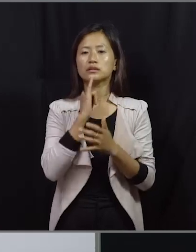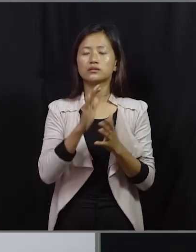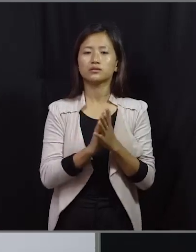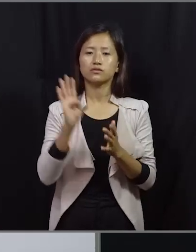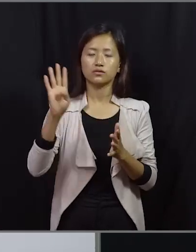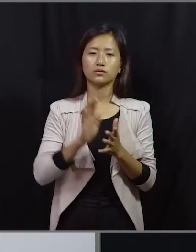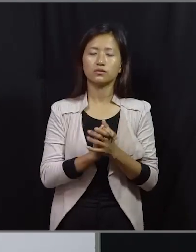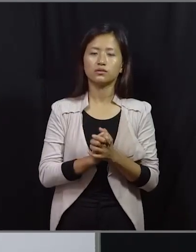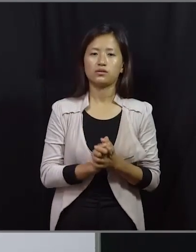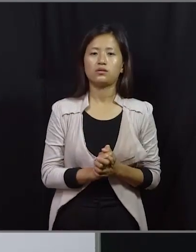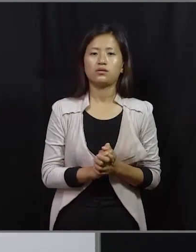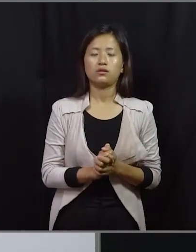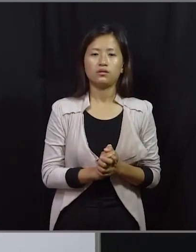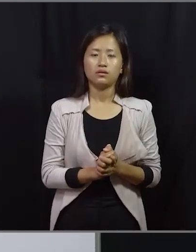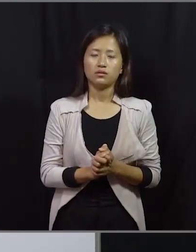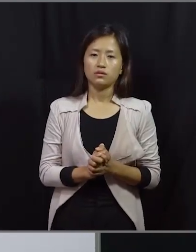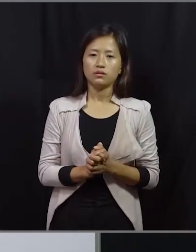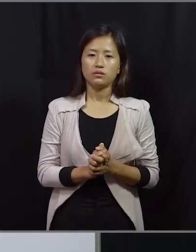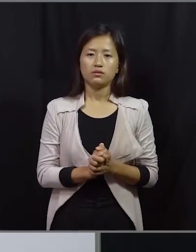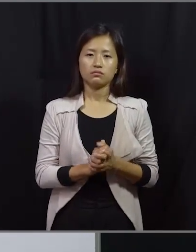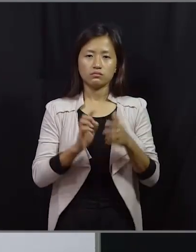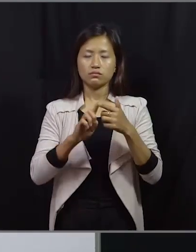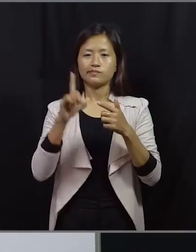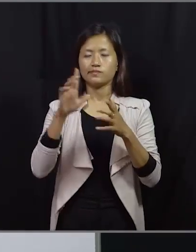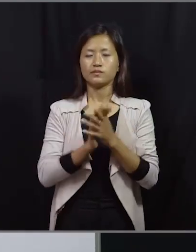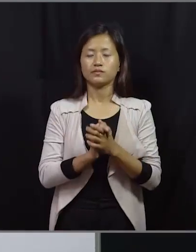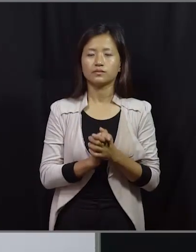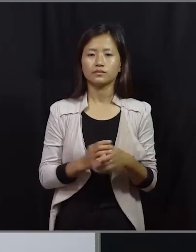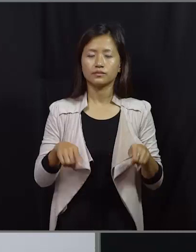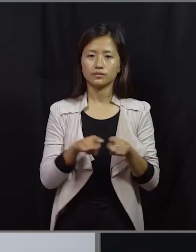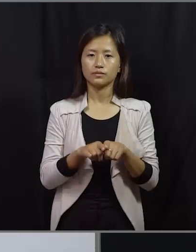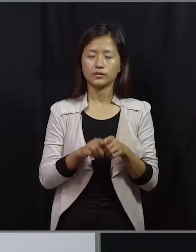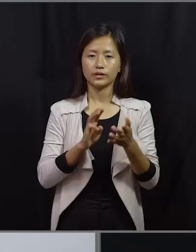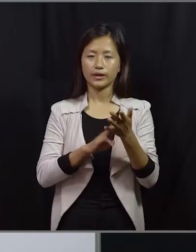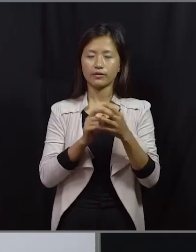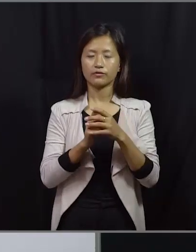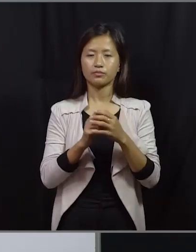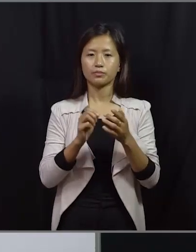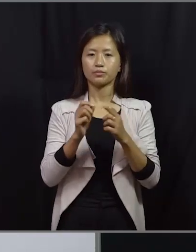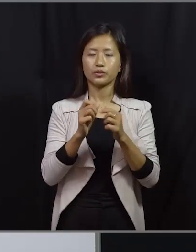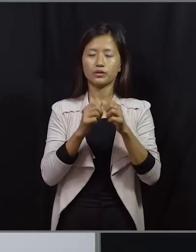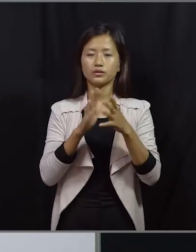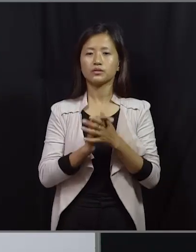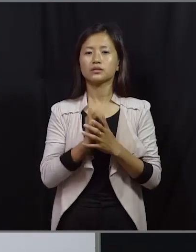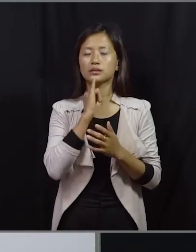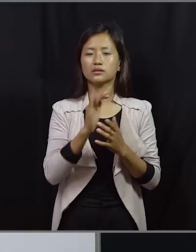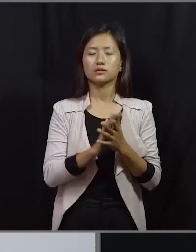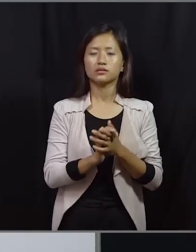4, right? 1, 2, 3, 4, 4 elements. And here N of P of A is